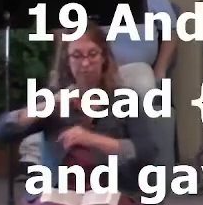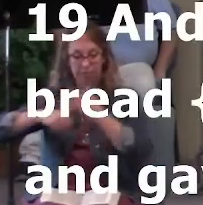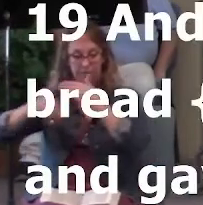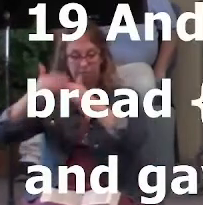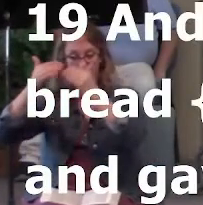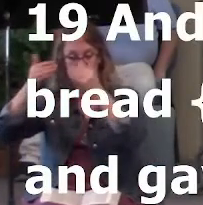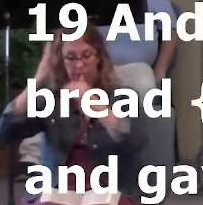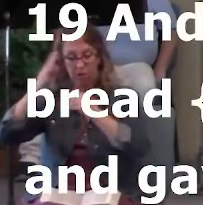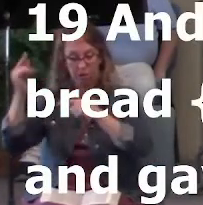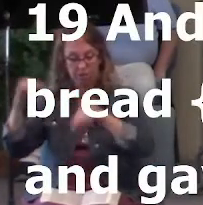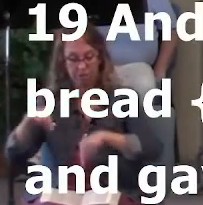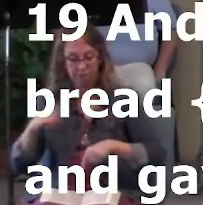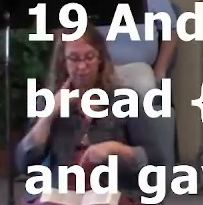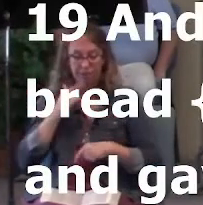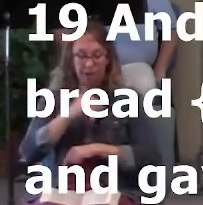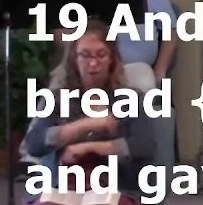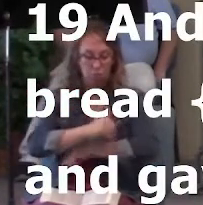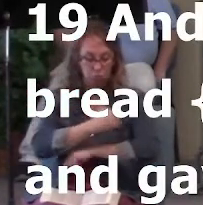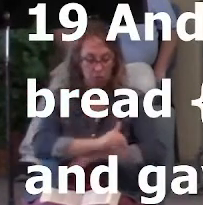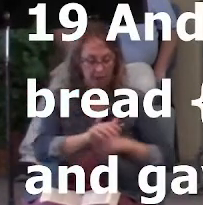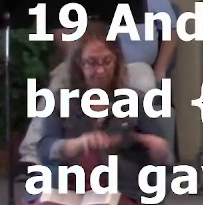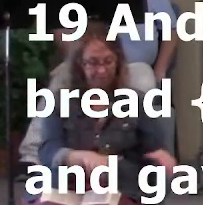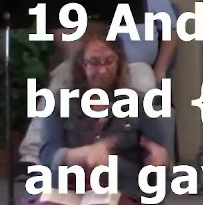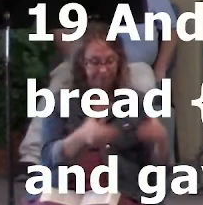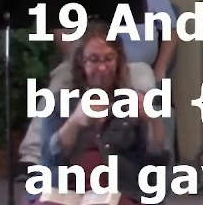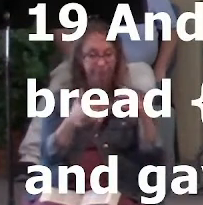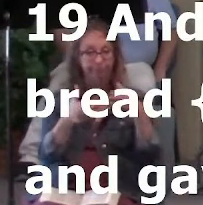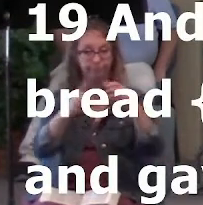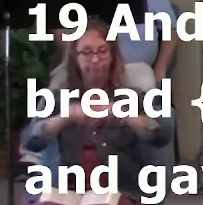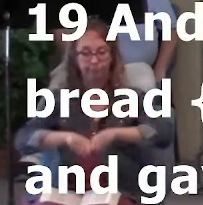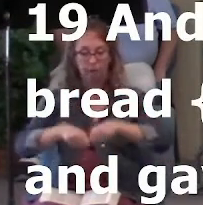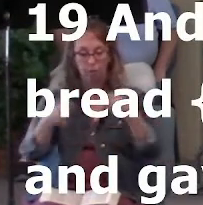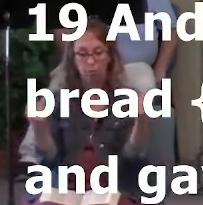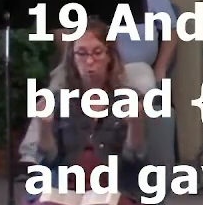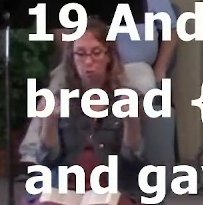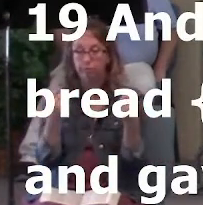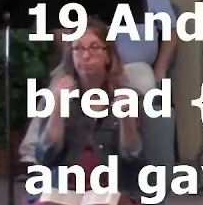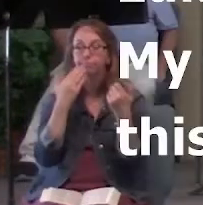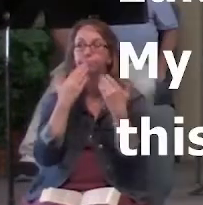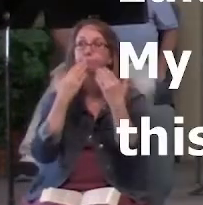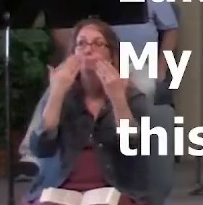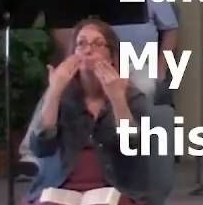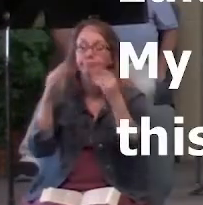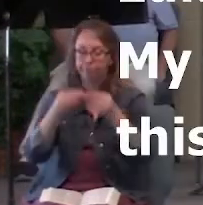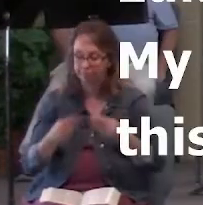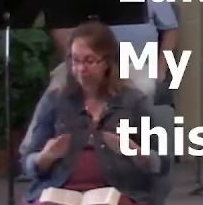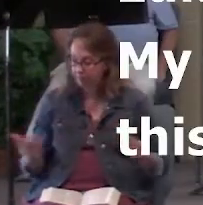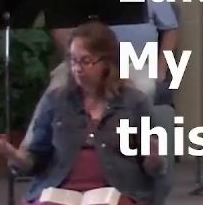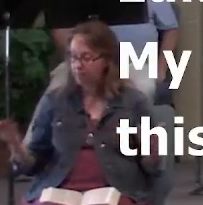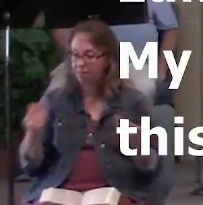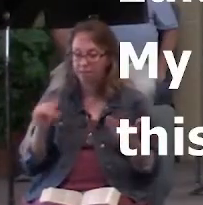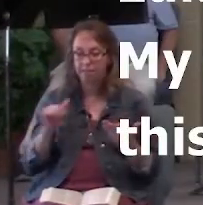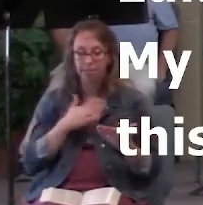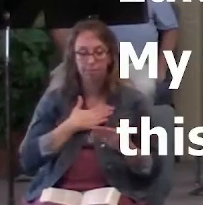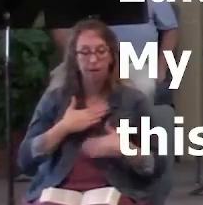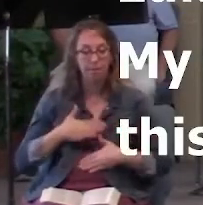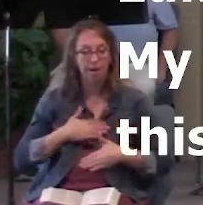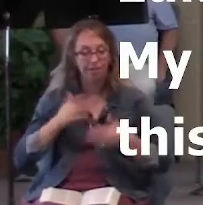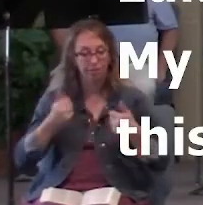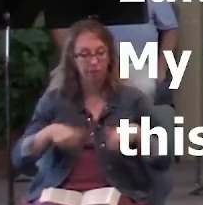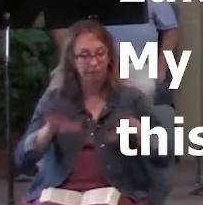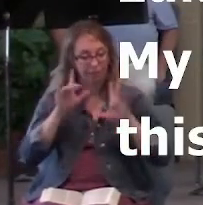had taken some bread and gave thanks. He broke it and gave it to them, saying, this is My body, which is given for